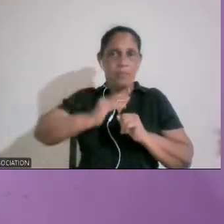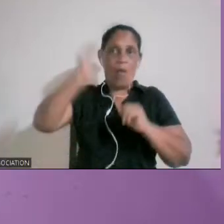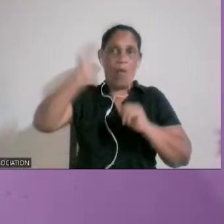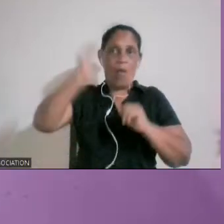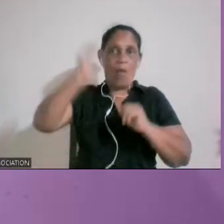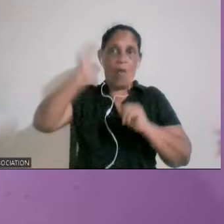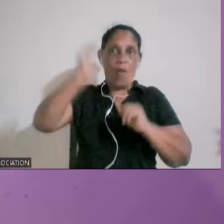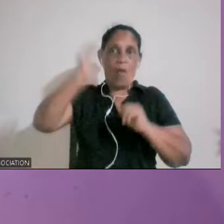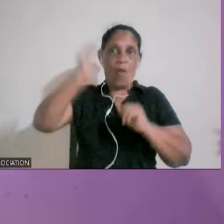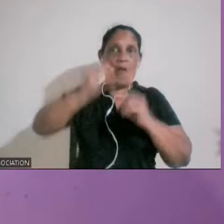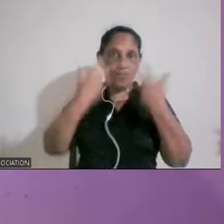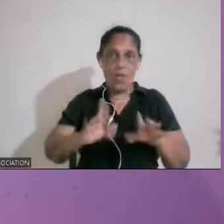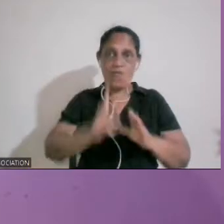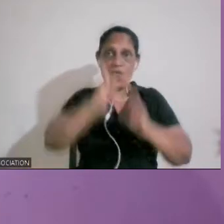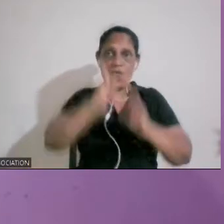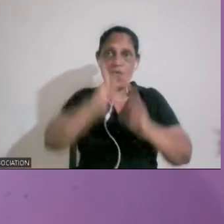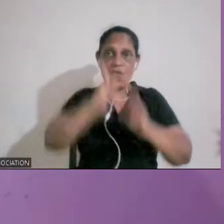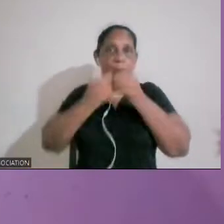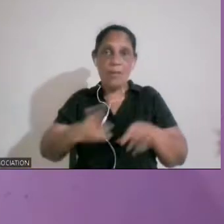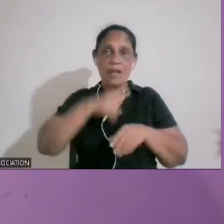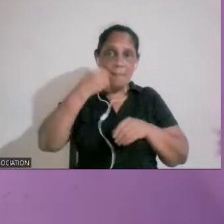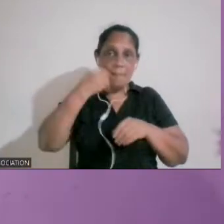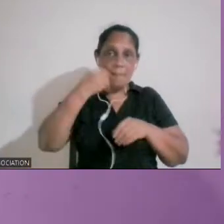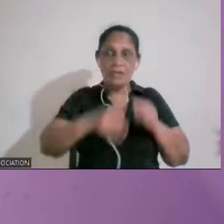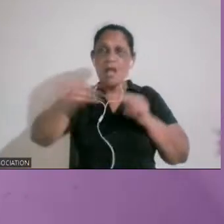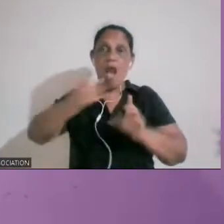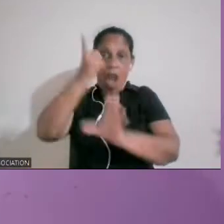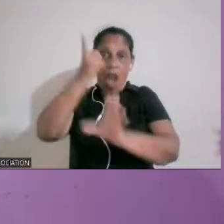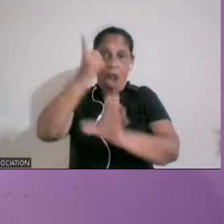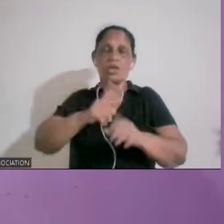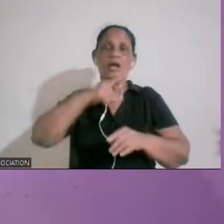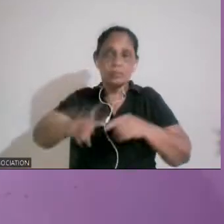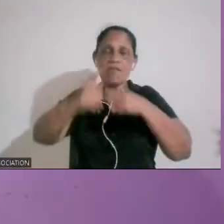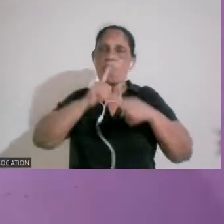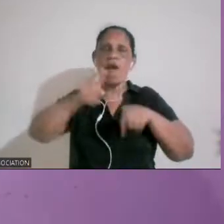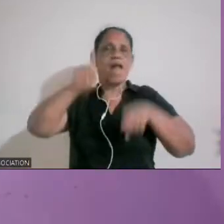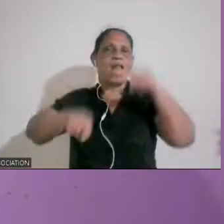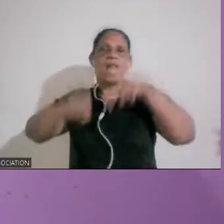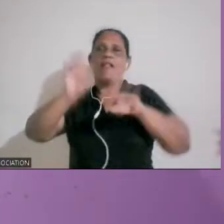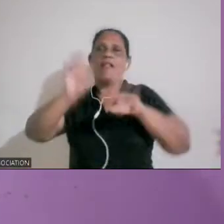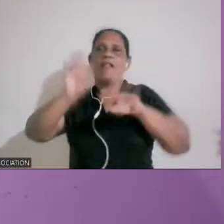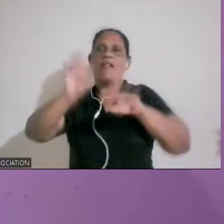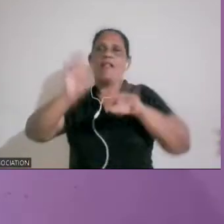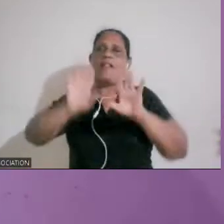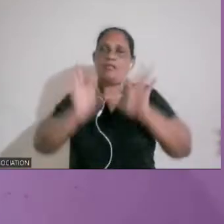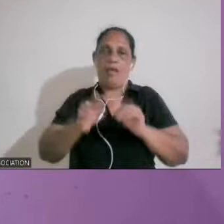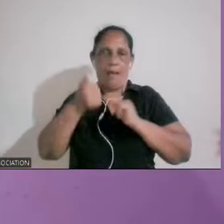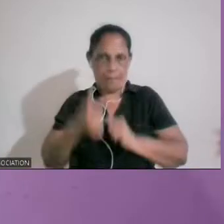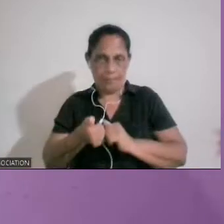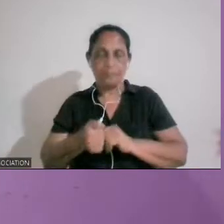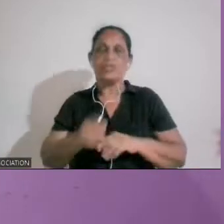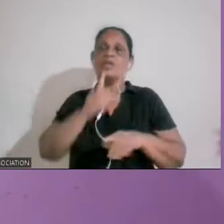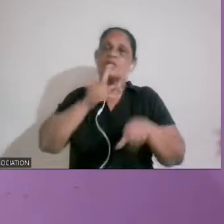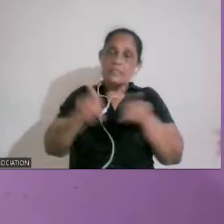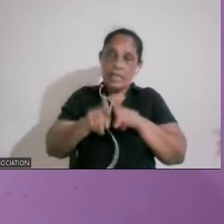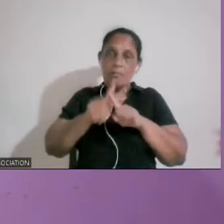have just attained age and just got their first period to take up to a year for your menstrual cycles to get